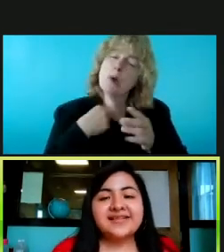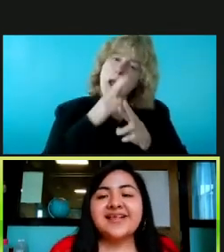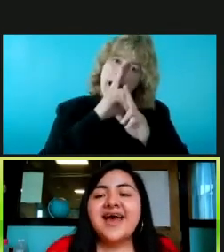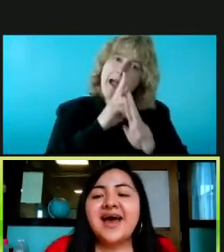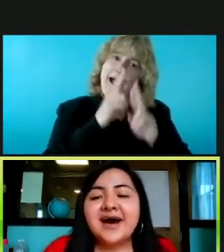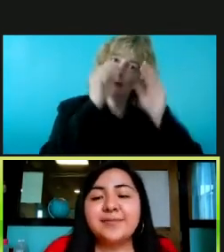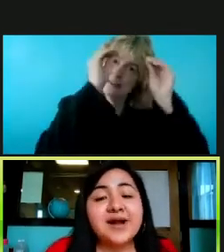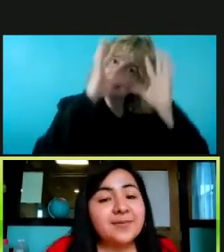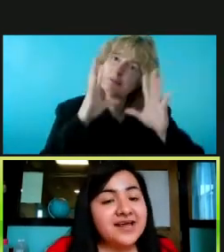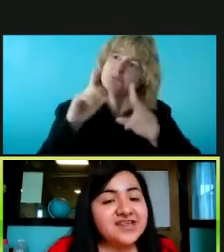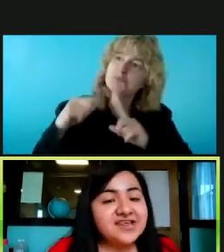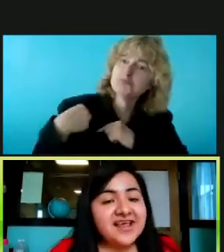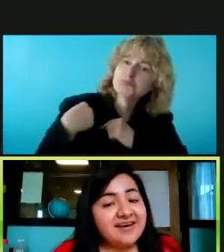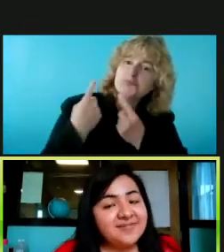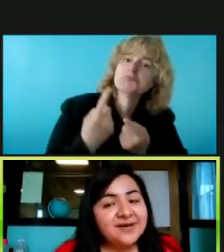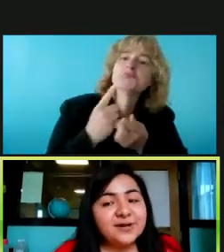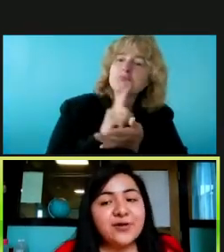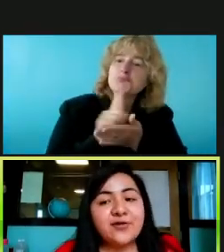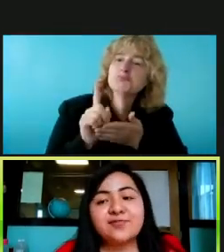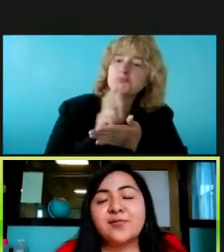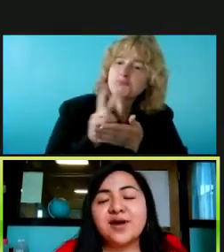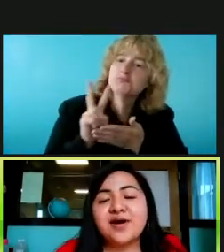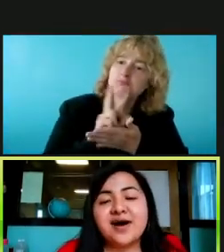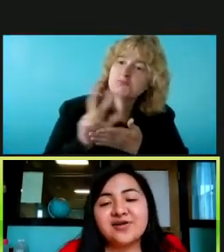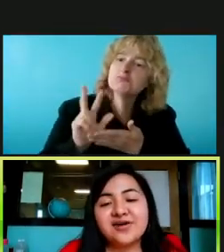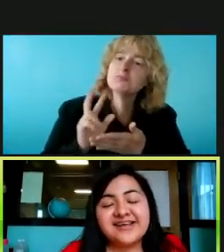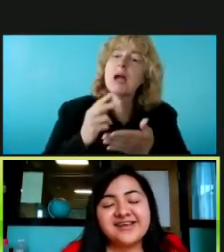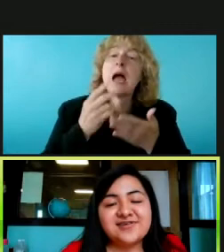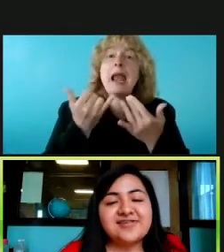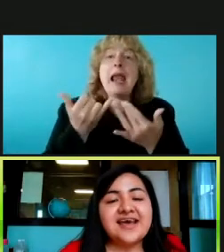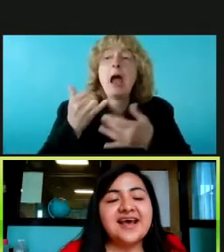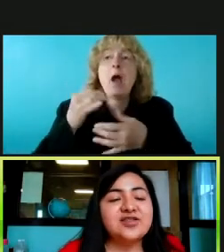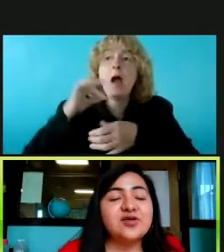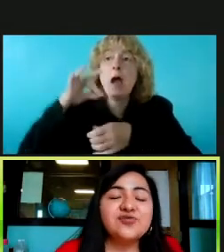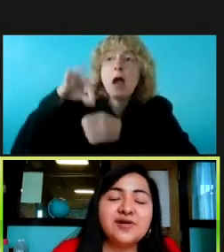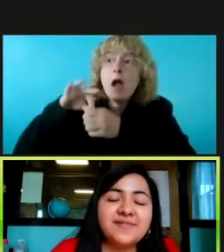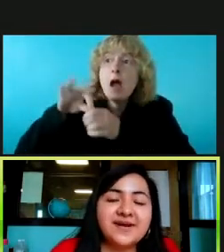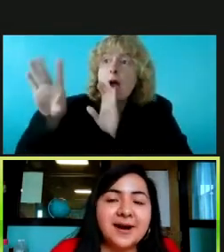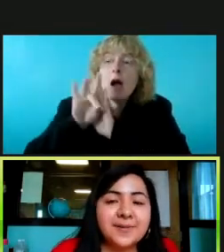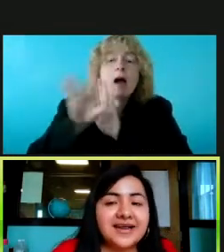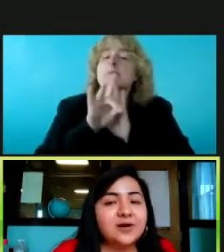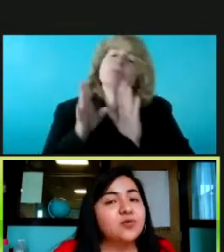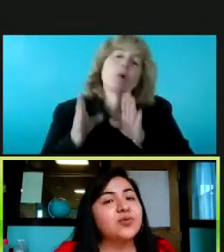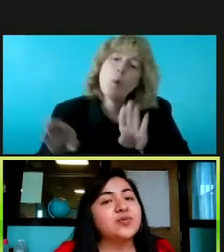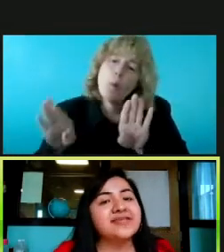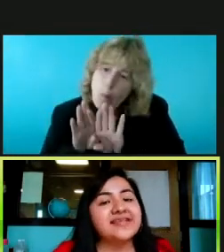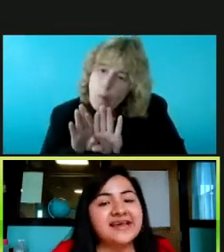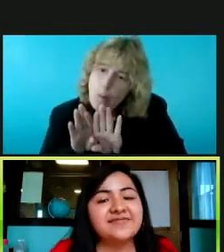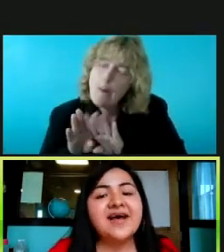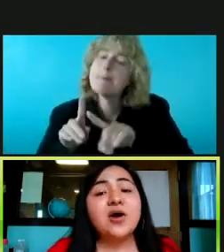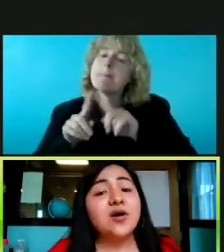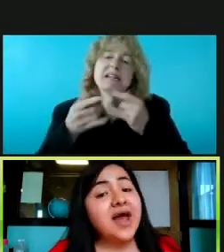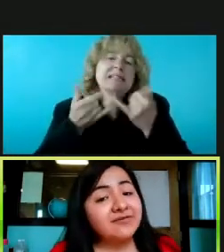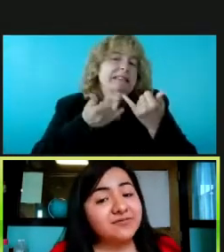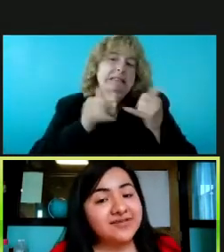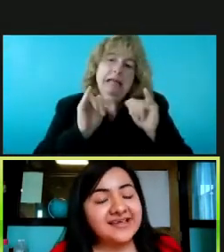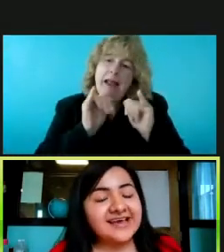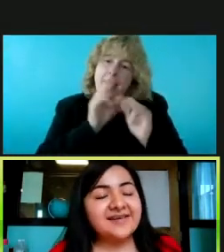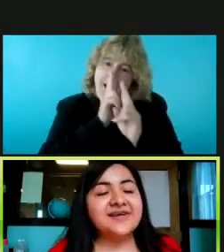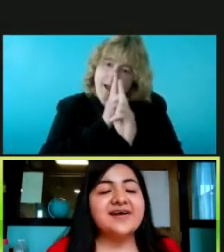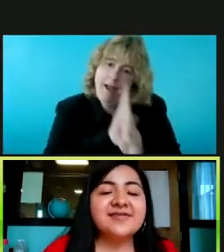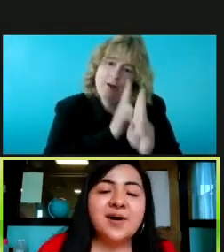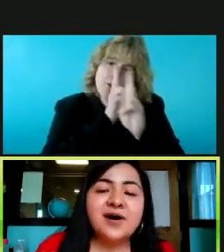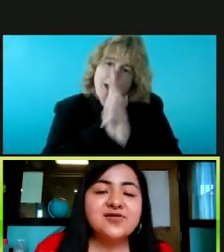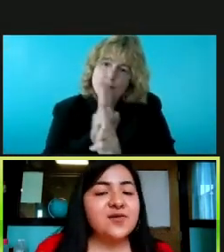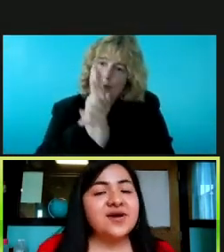of weeks. Nominations have been closed, but we are honoring teachers, and those who have been nominated will receive or have